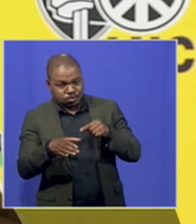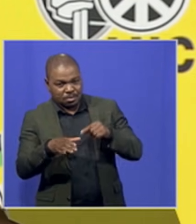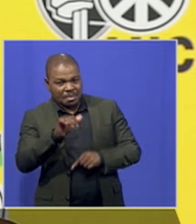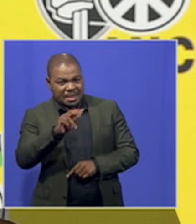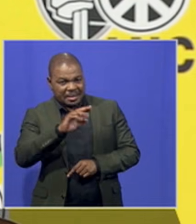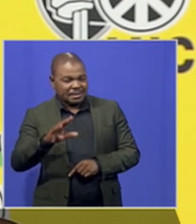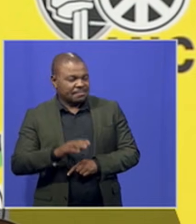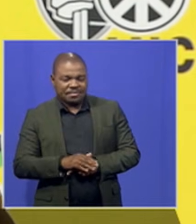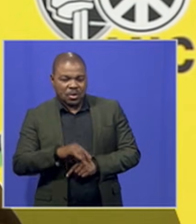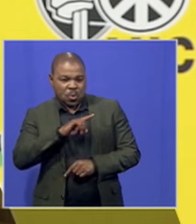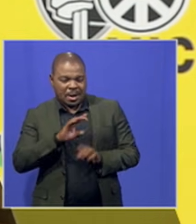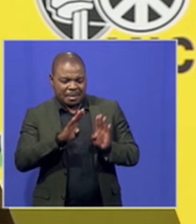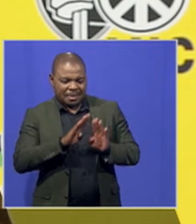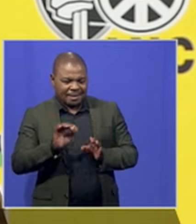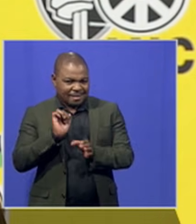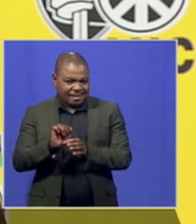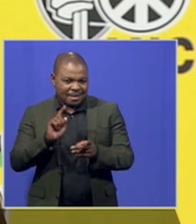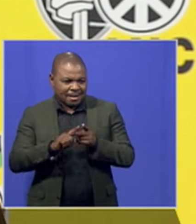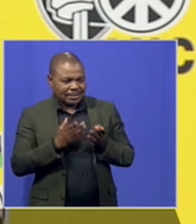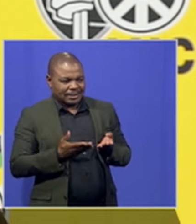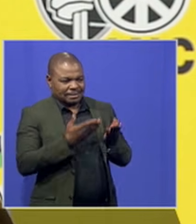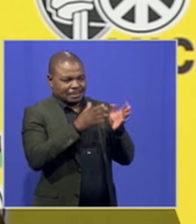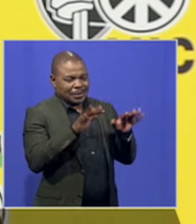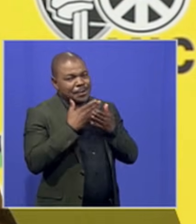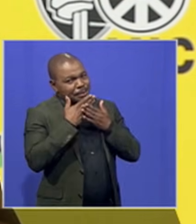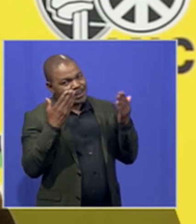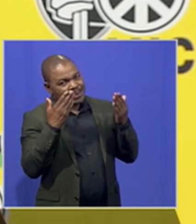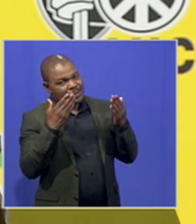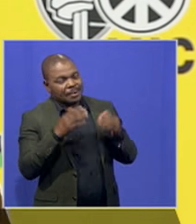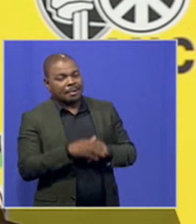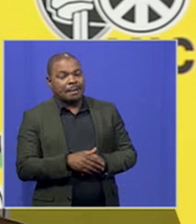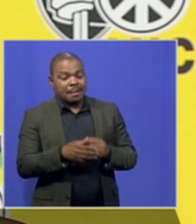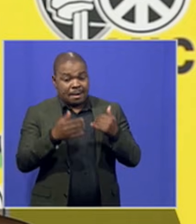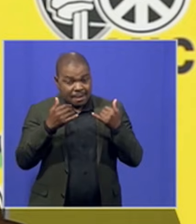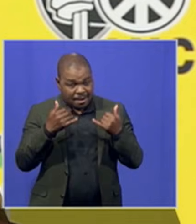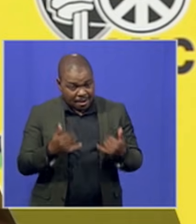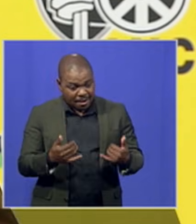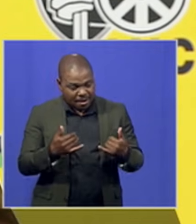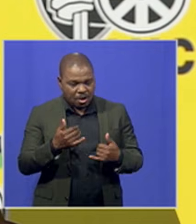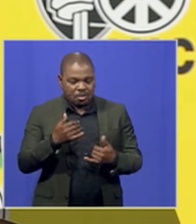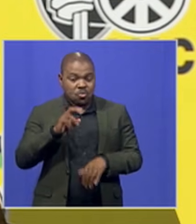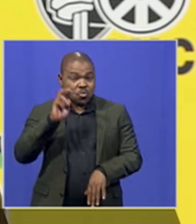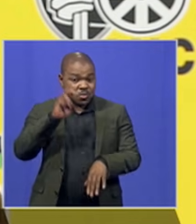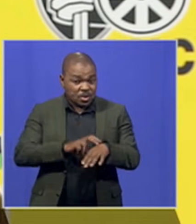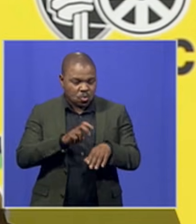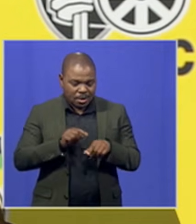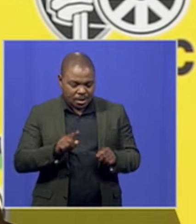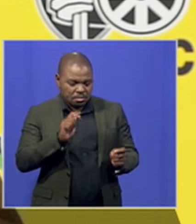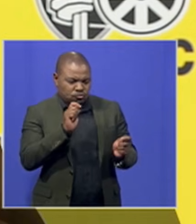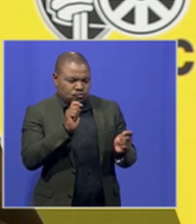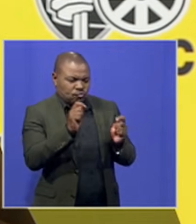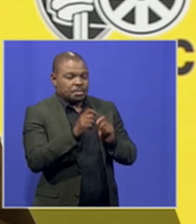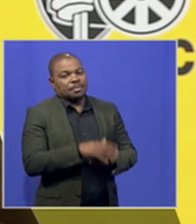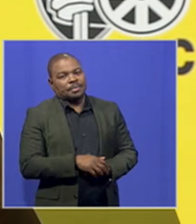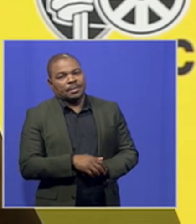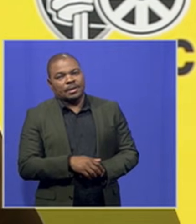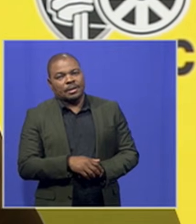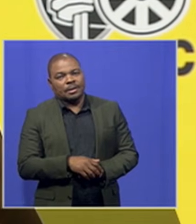ba itshwara ka teng ba tshwara le setjhaba ka teng mme ho tla hlokahala phethoho ha o